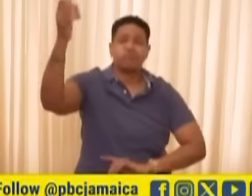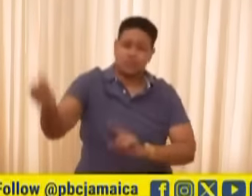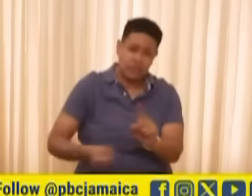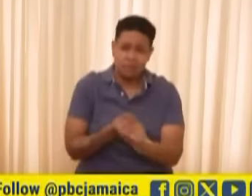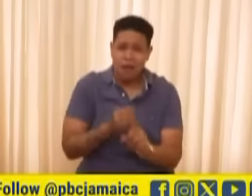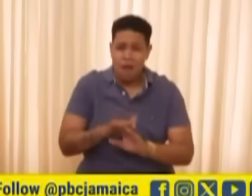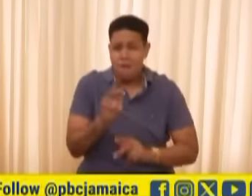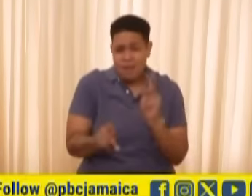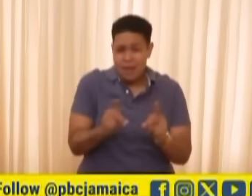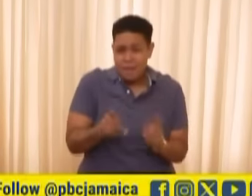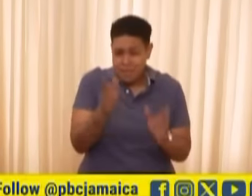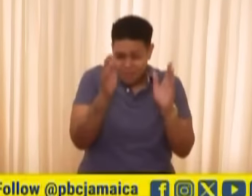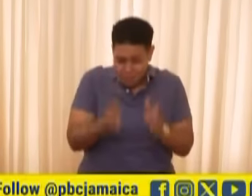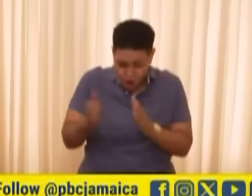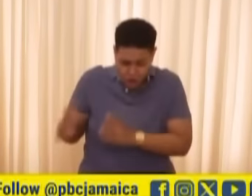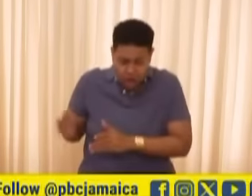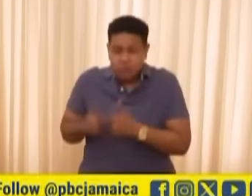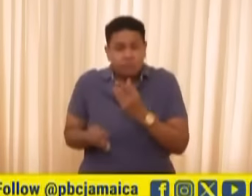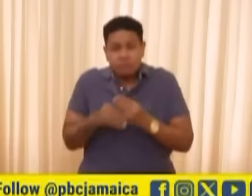on individuals,